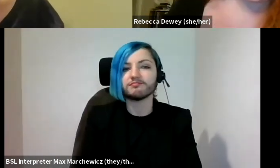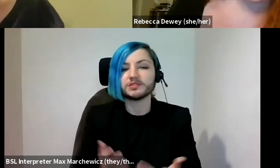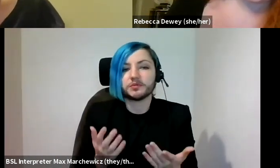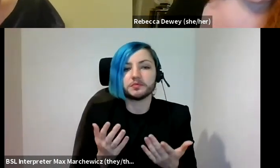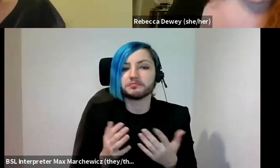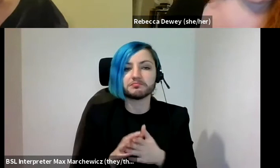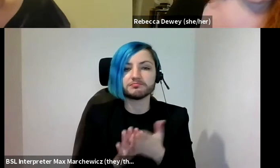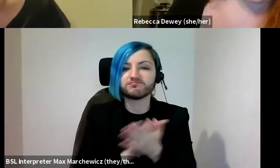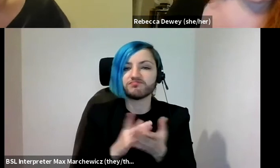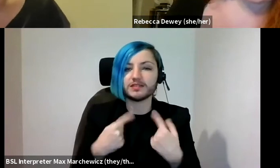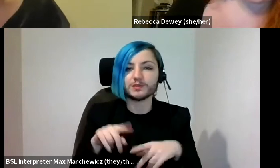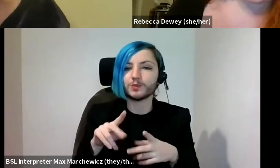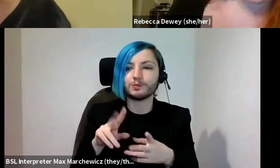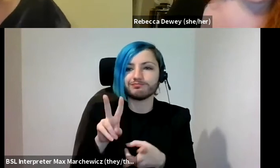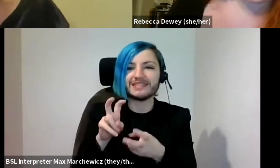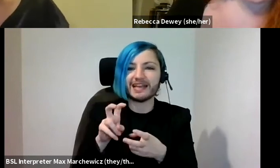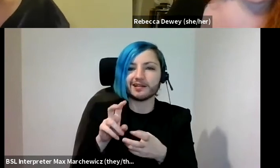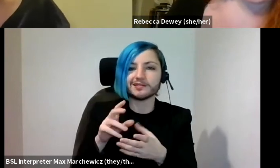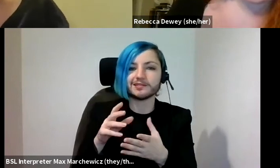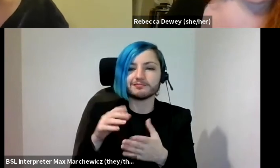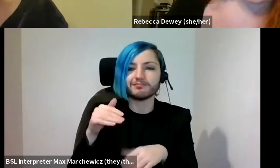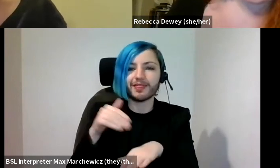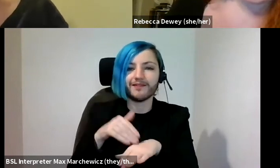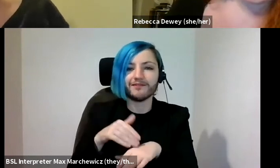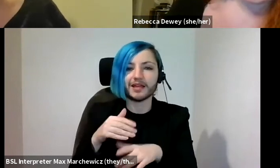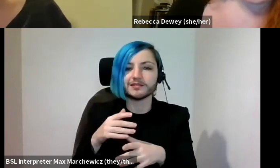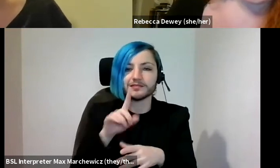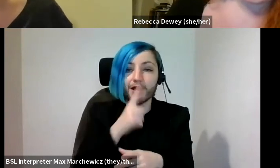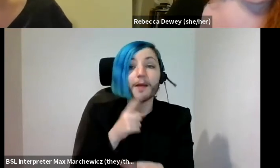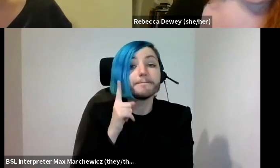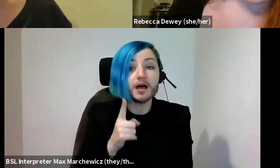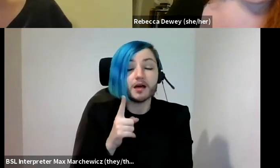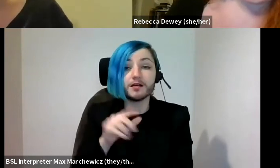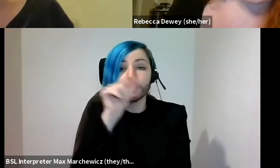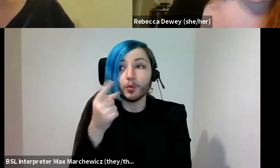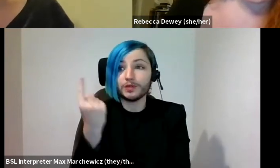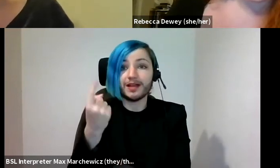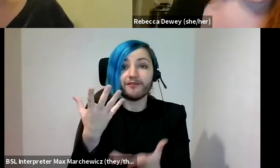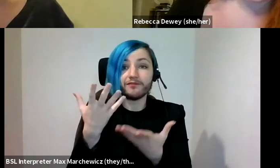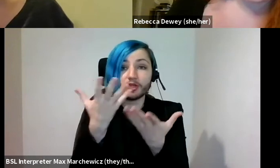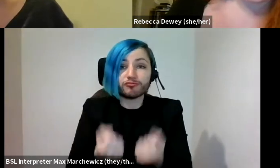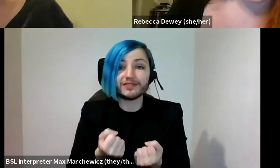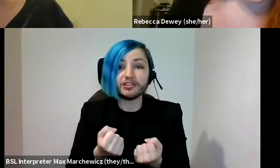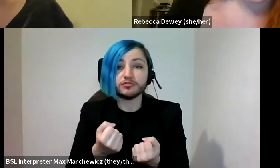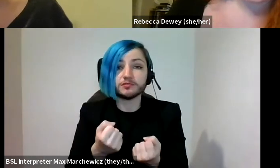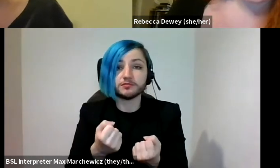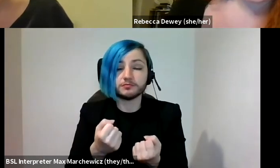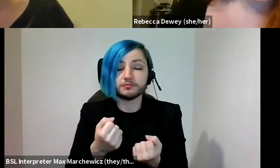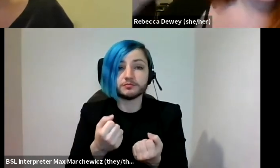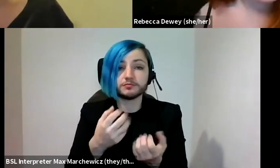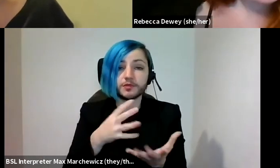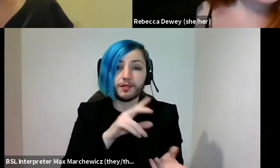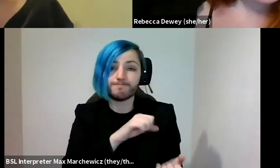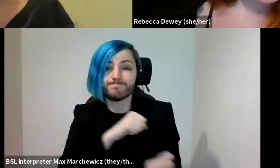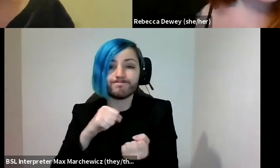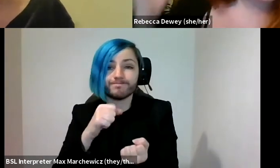to detect. However, the moon, of course, has a straight gravitational pull, and it actually